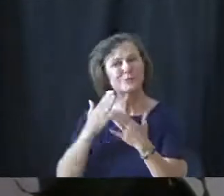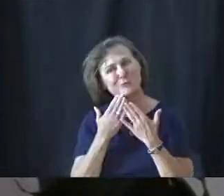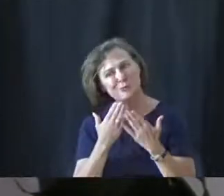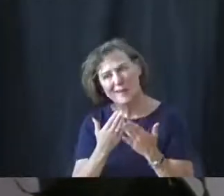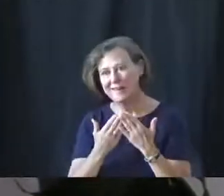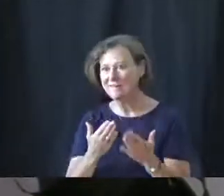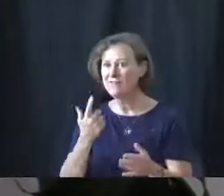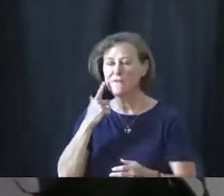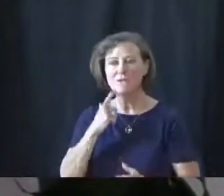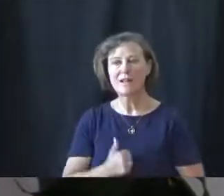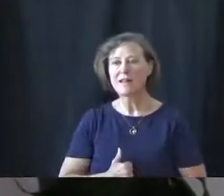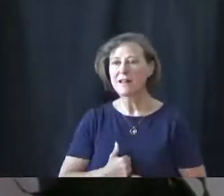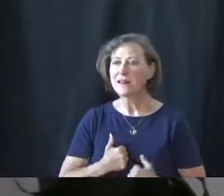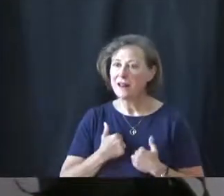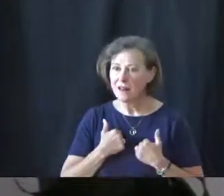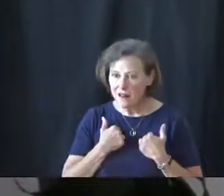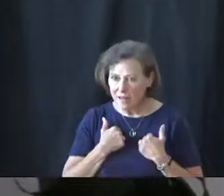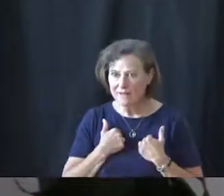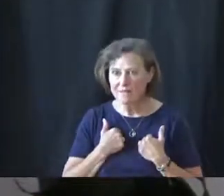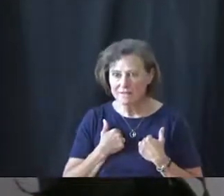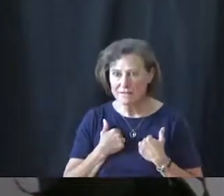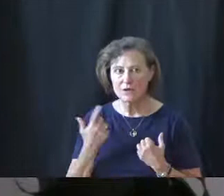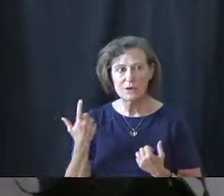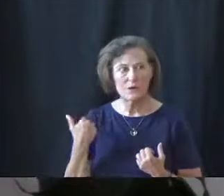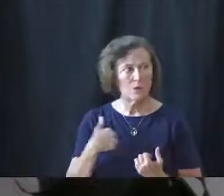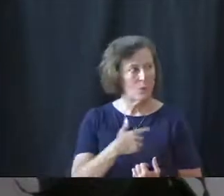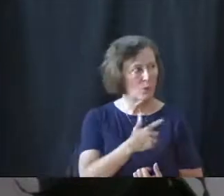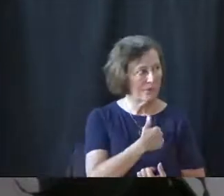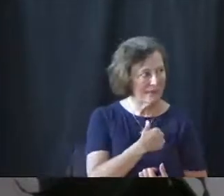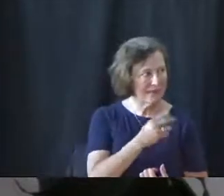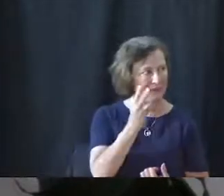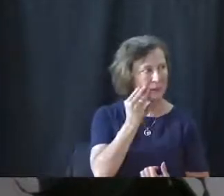the life that we experience.